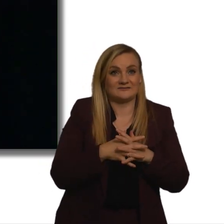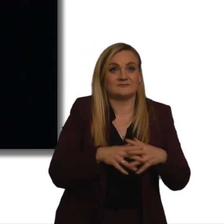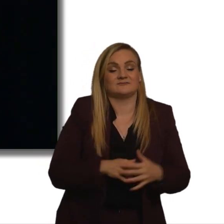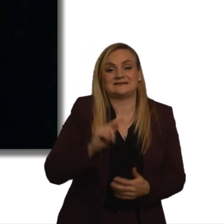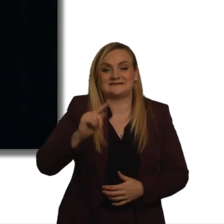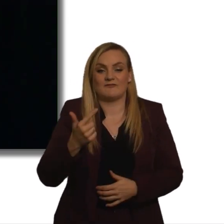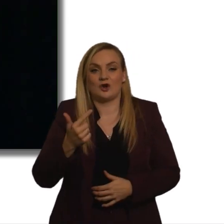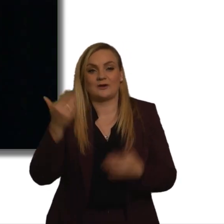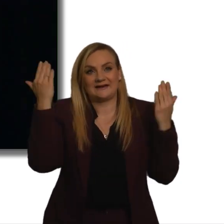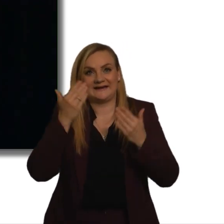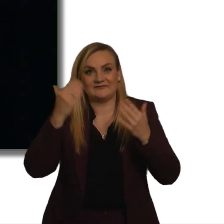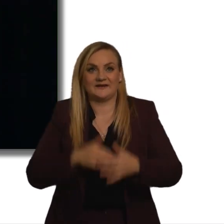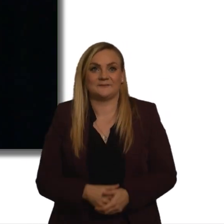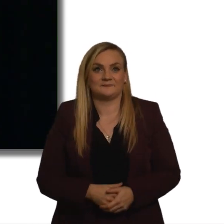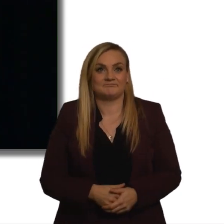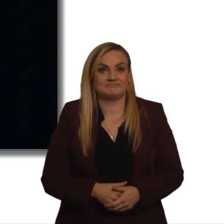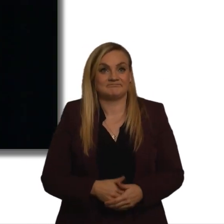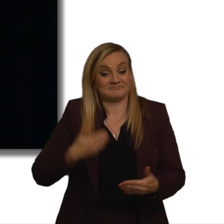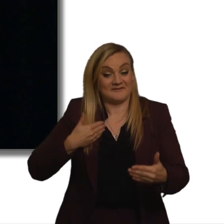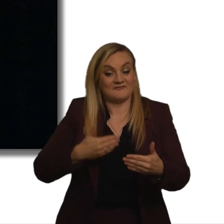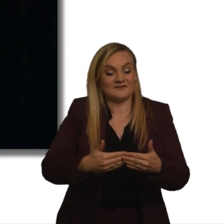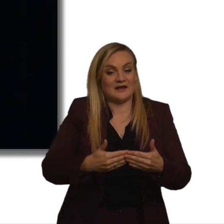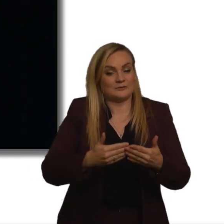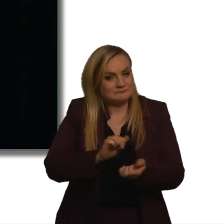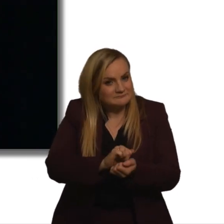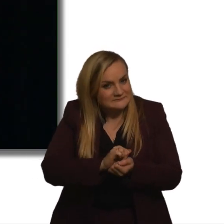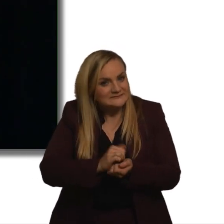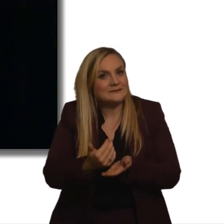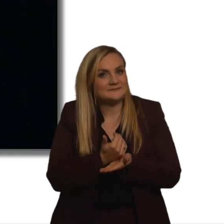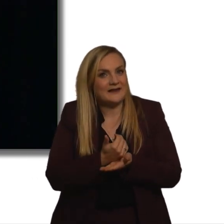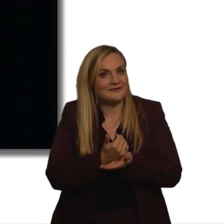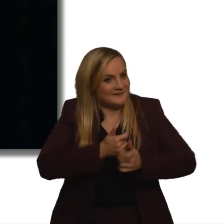of April. In the meantime, please keep safe,